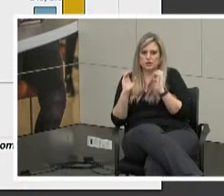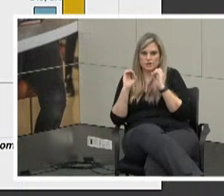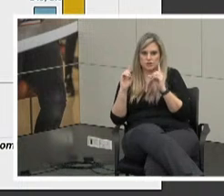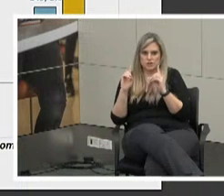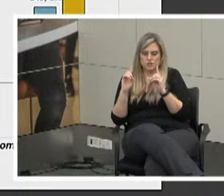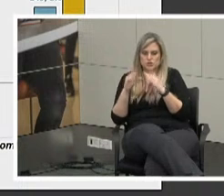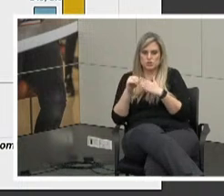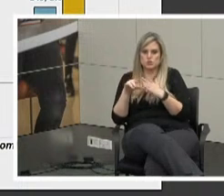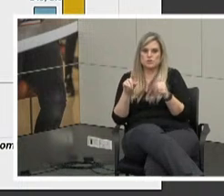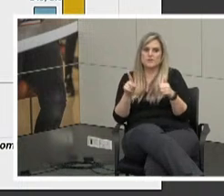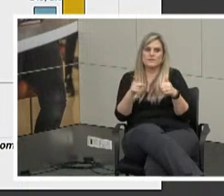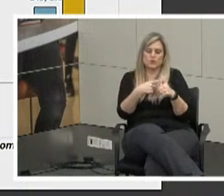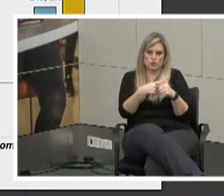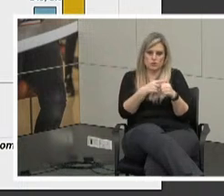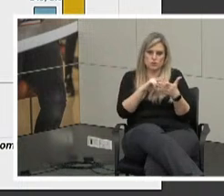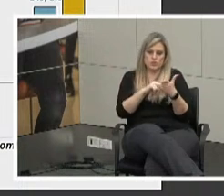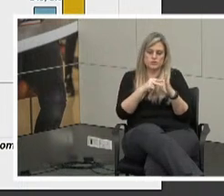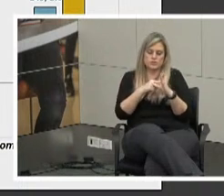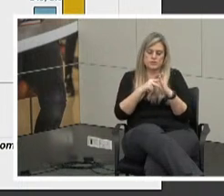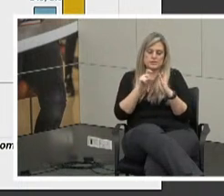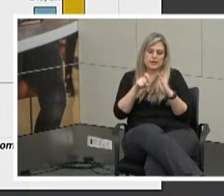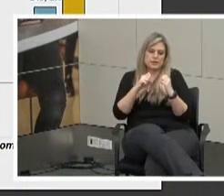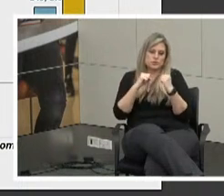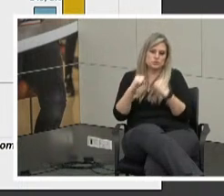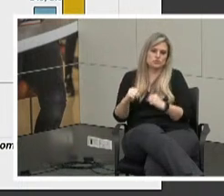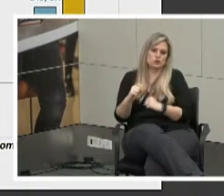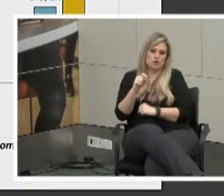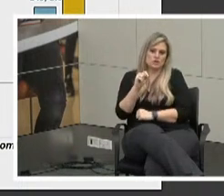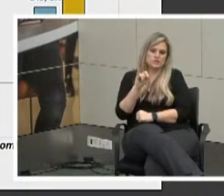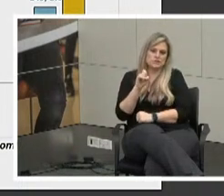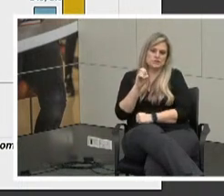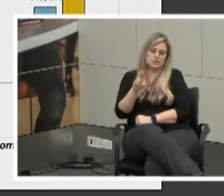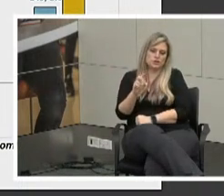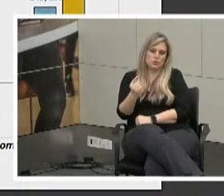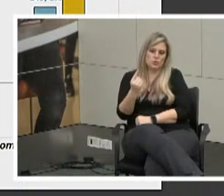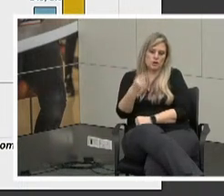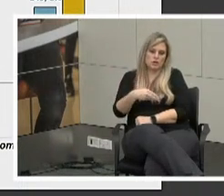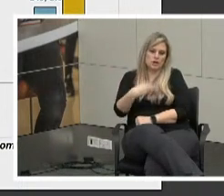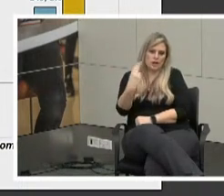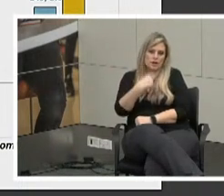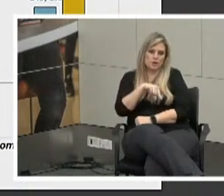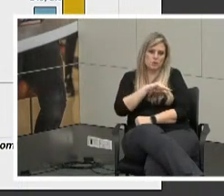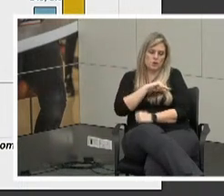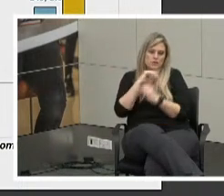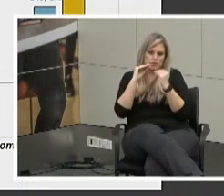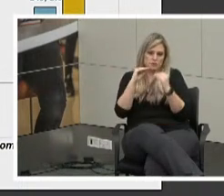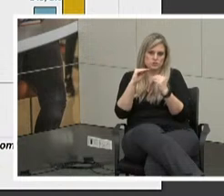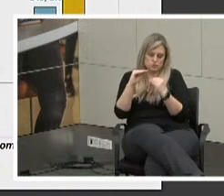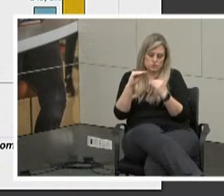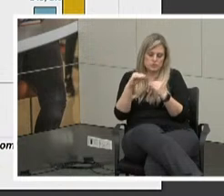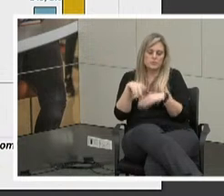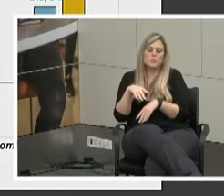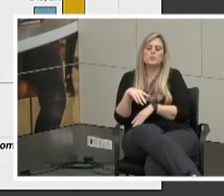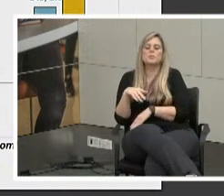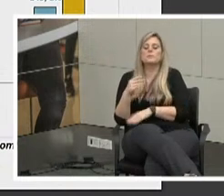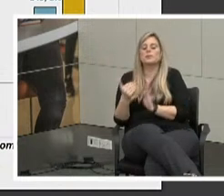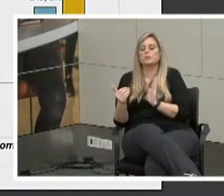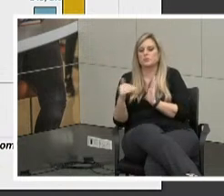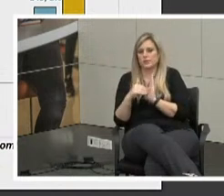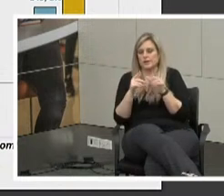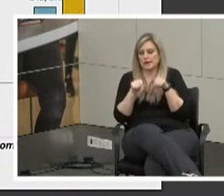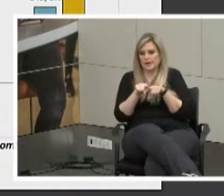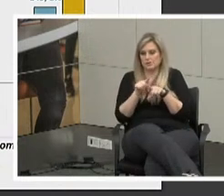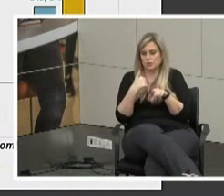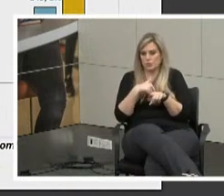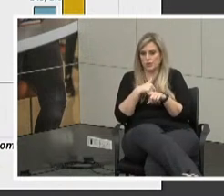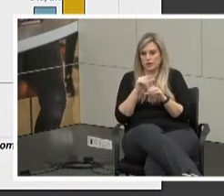first which means they need a strong tier one high quality instruction and so again as we